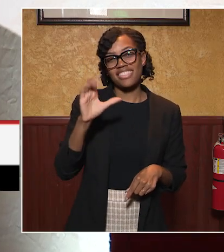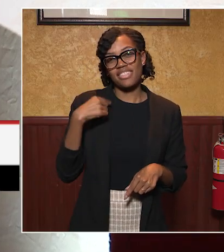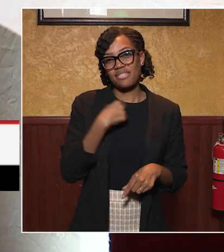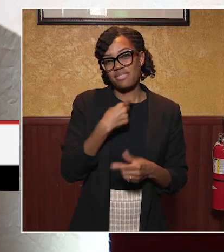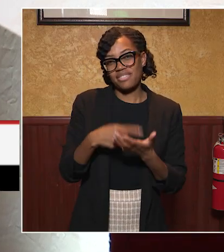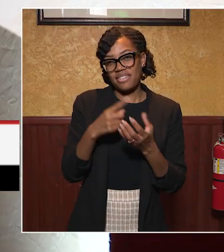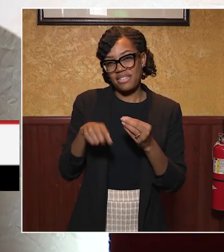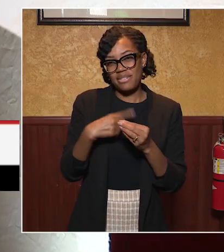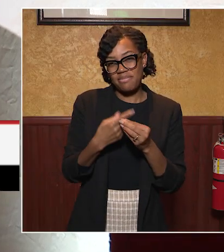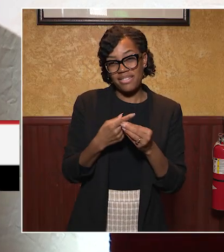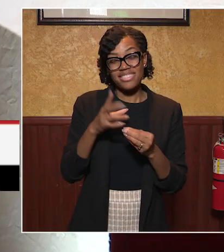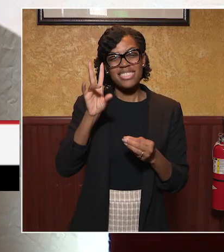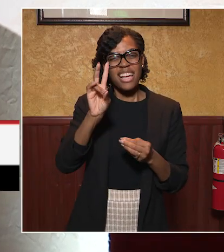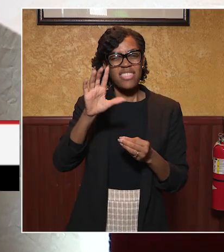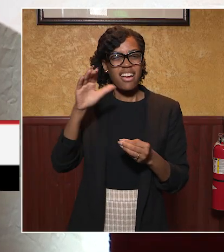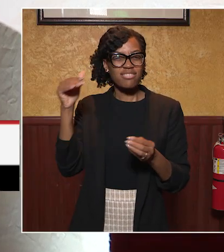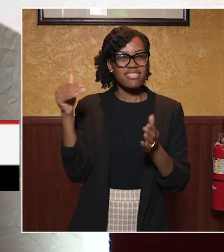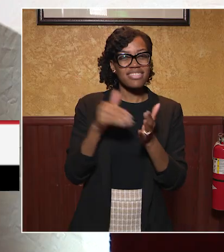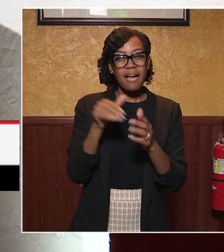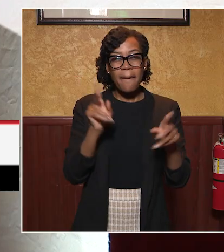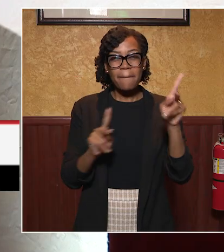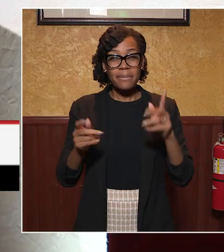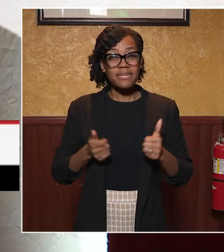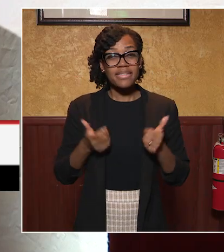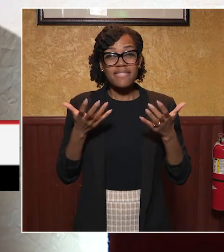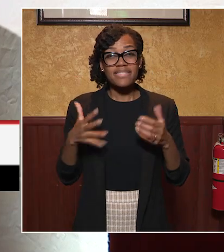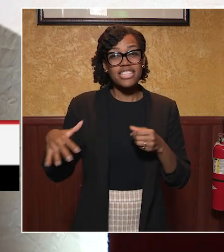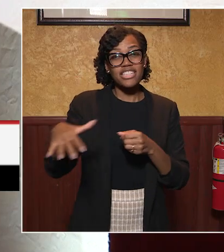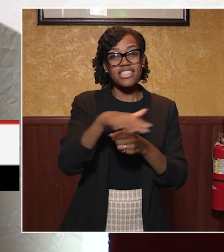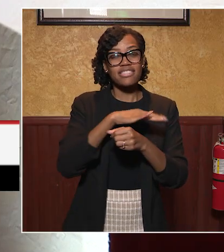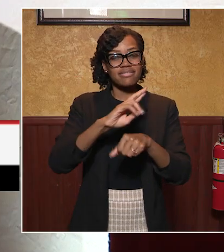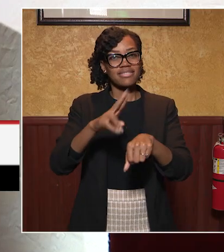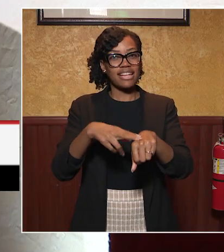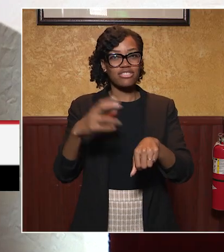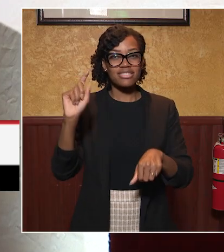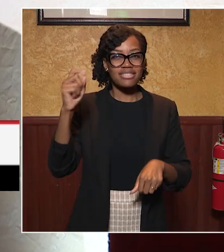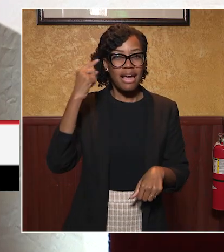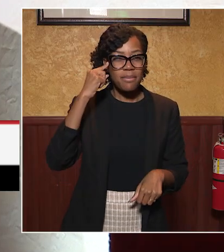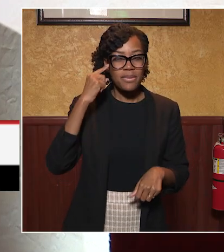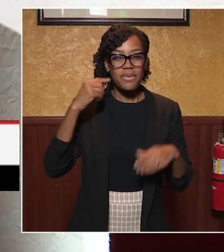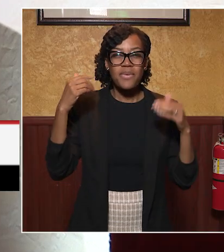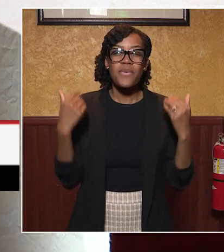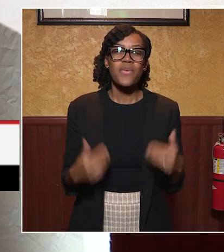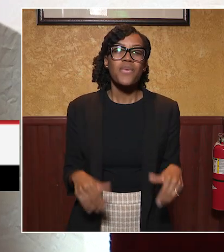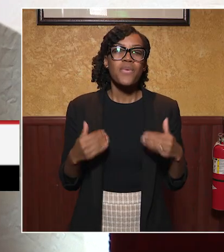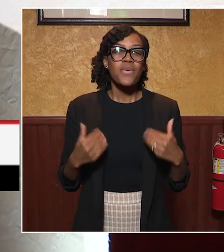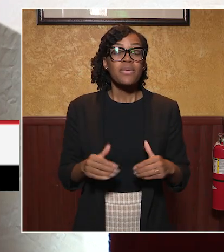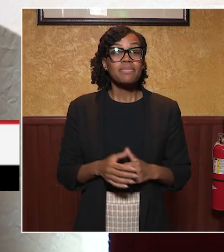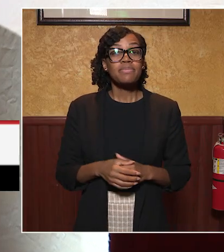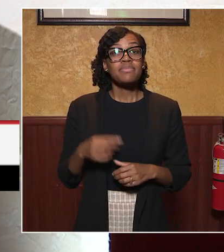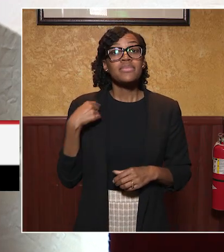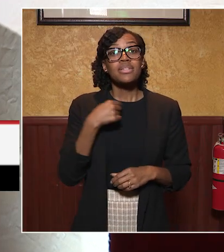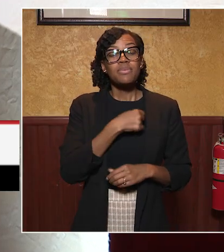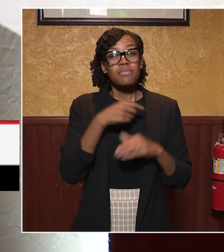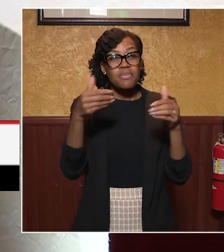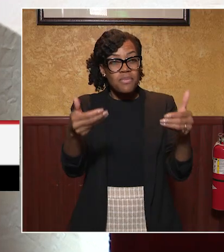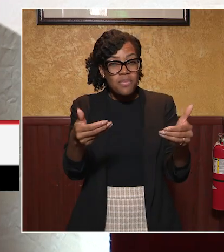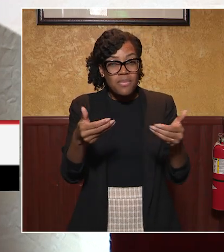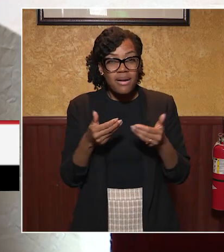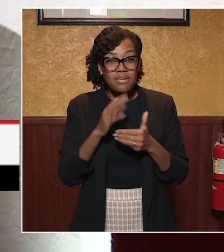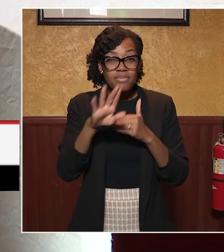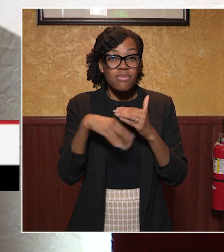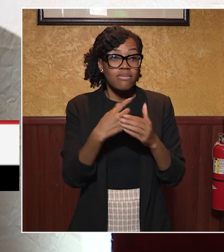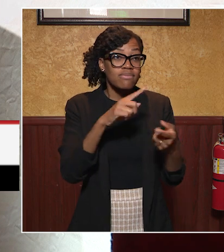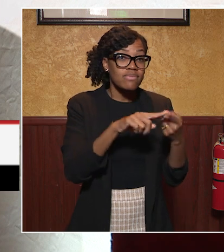capital. 700,000 of us live here, and we're welcoming all of our friends